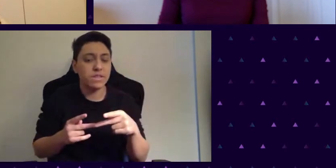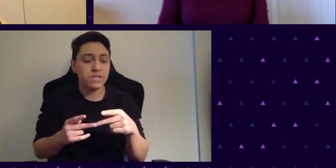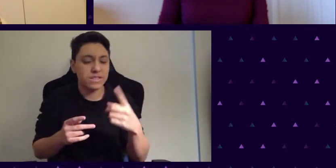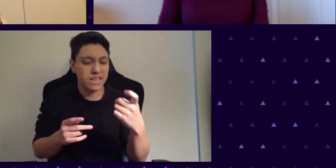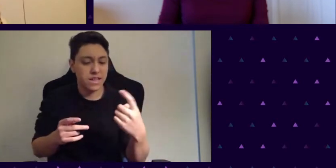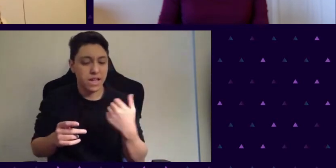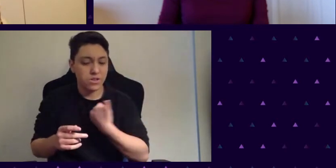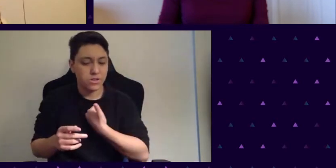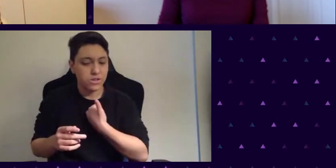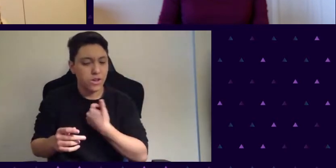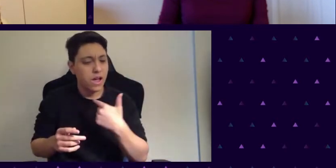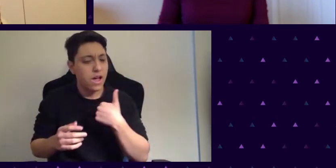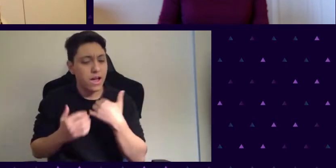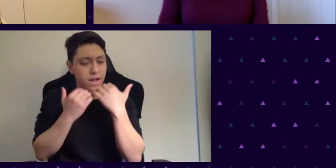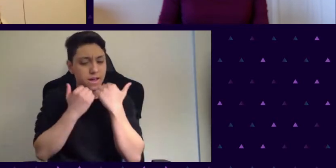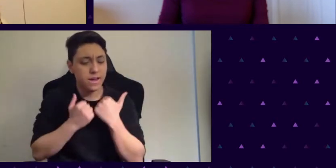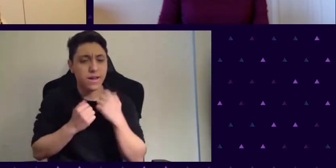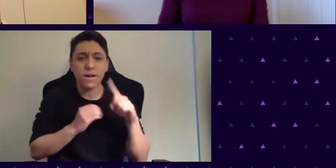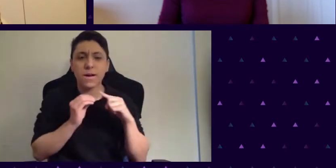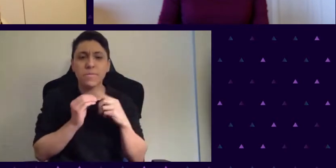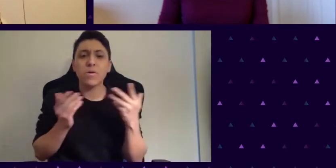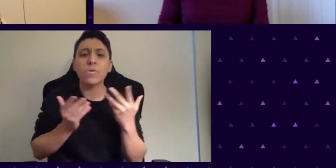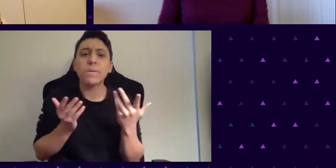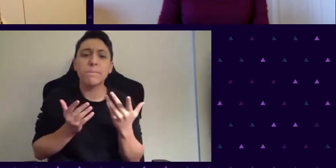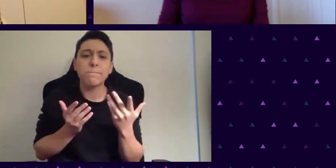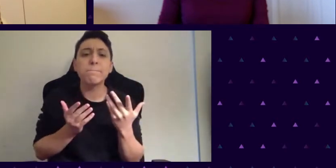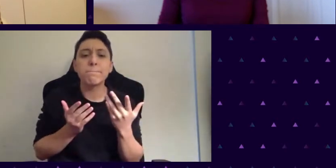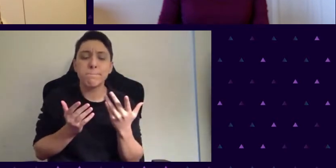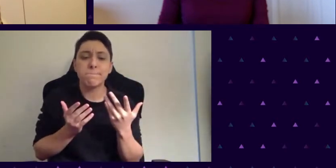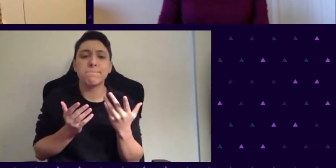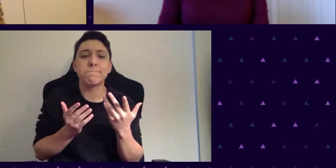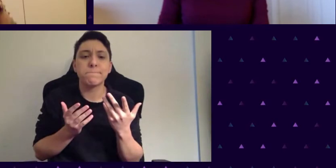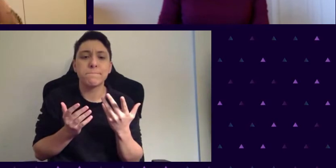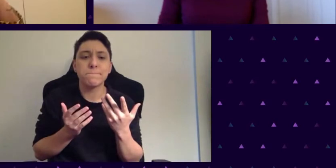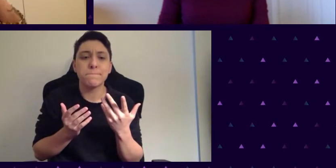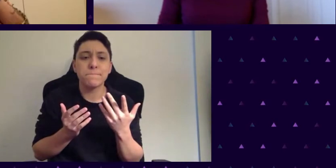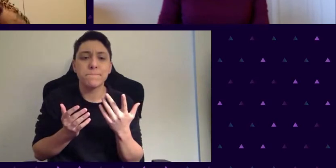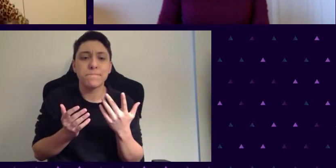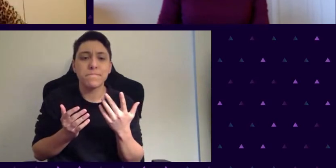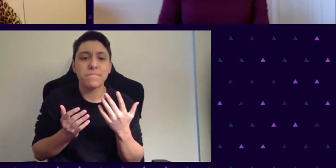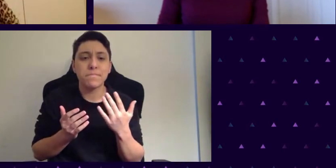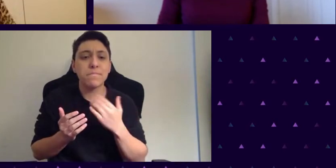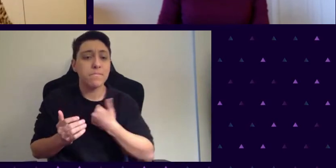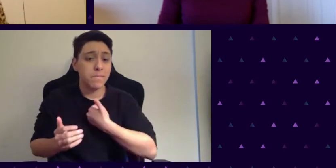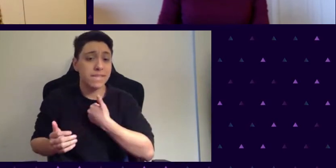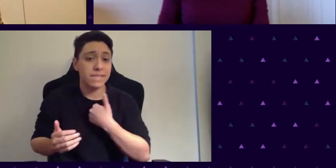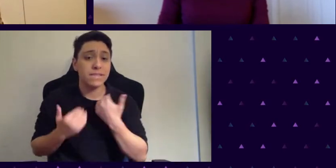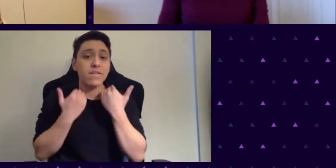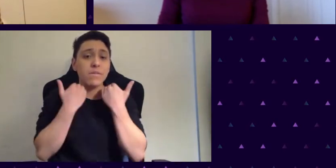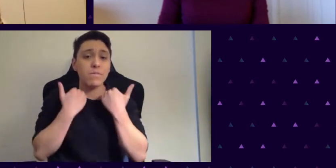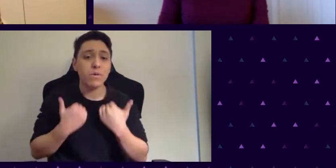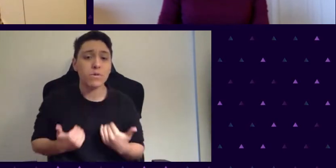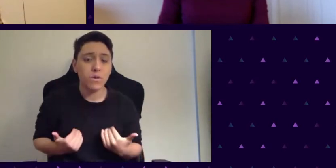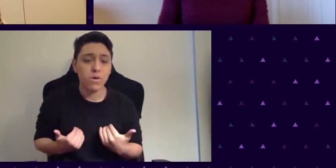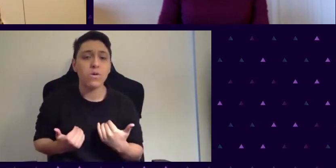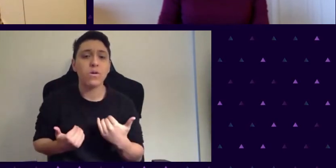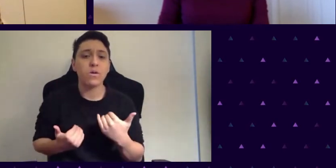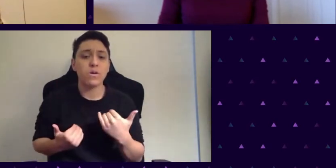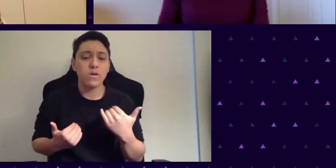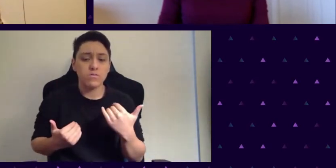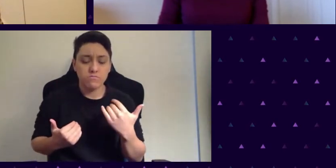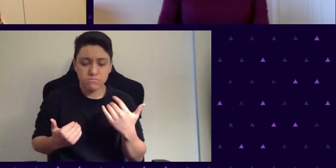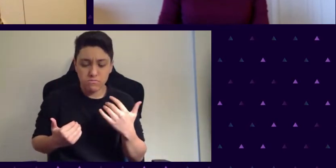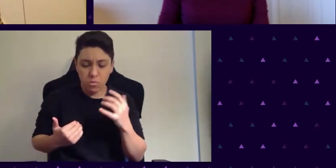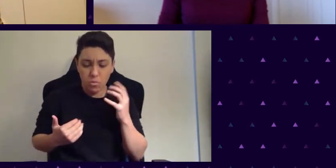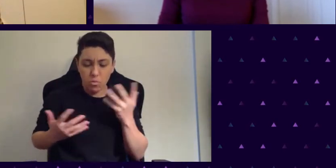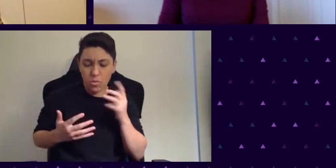about? What is it that I care about? What does myself below the neck say about what I care about and what